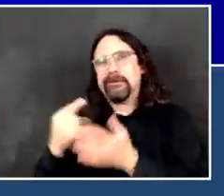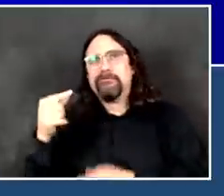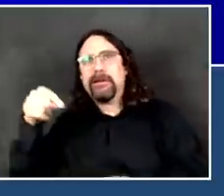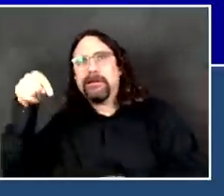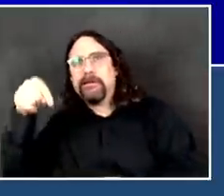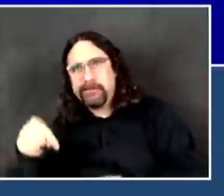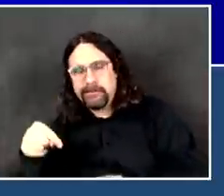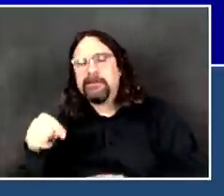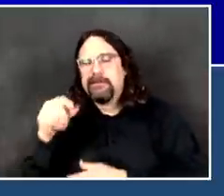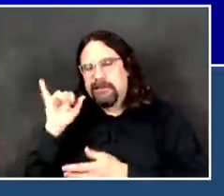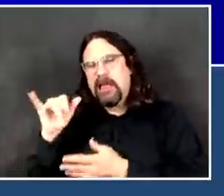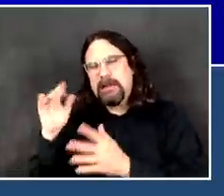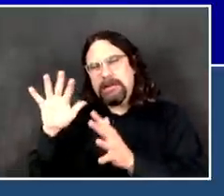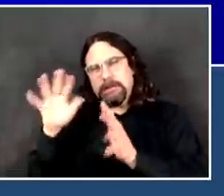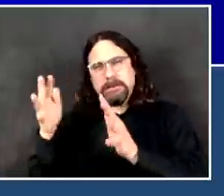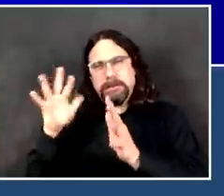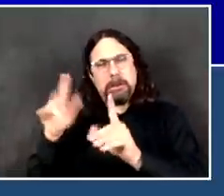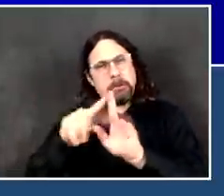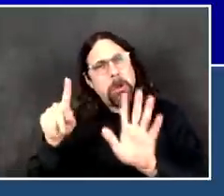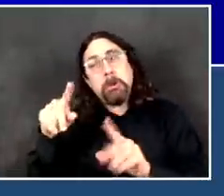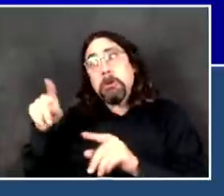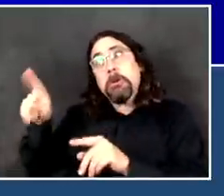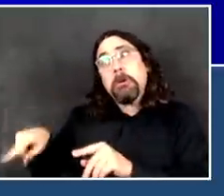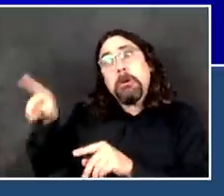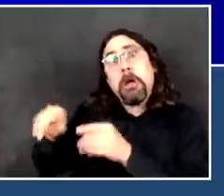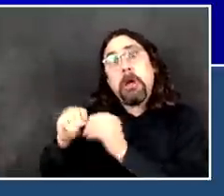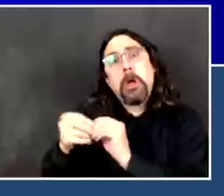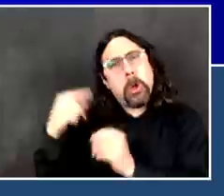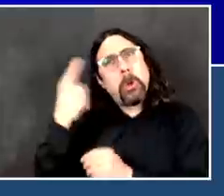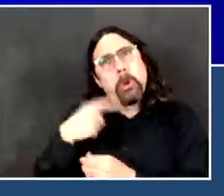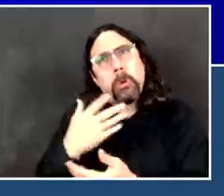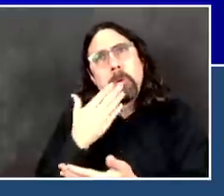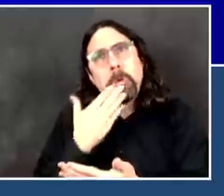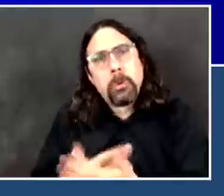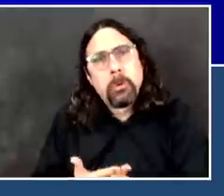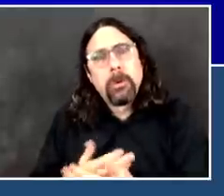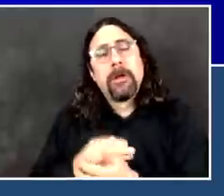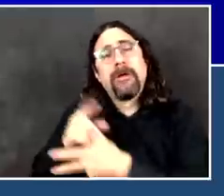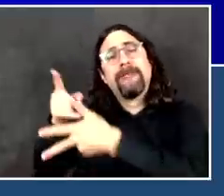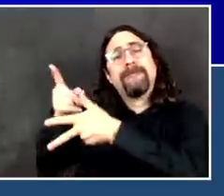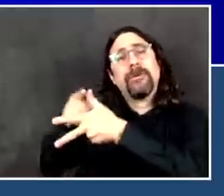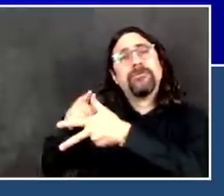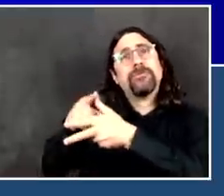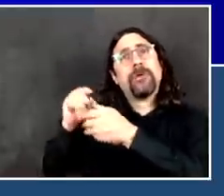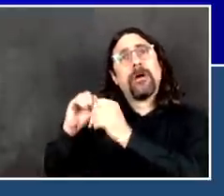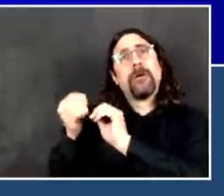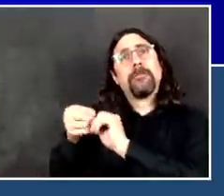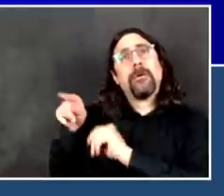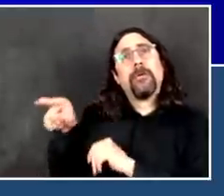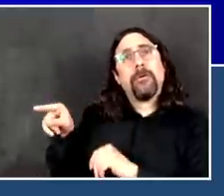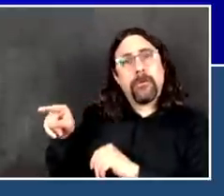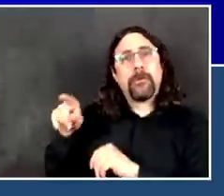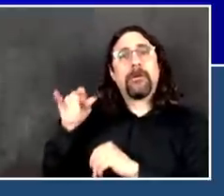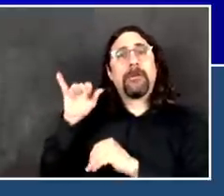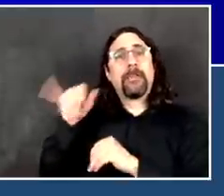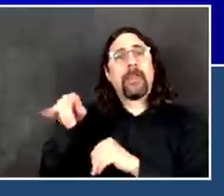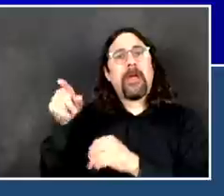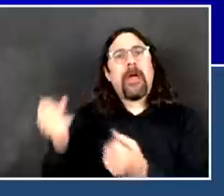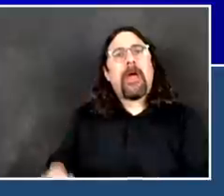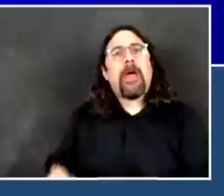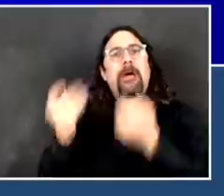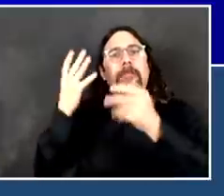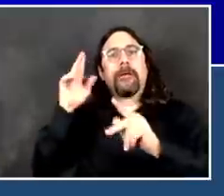for suspected COVID-19, well, that went down from 212 to 204. That's good news. The number of people